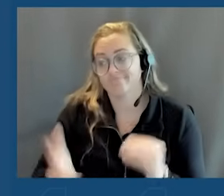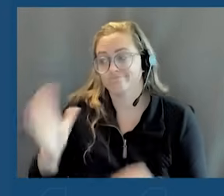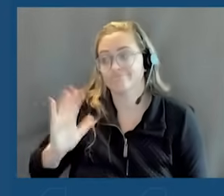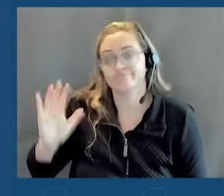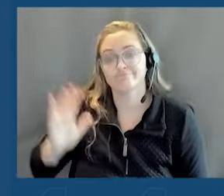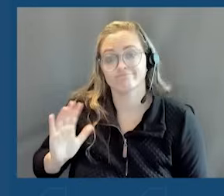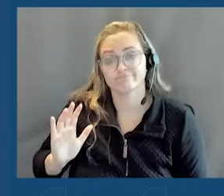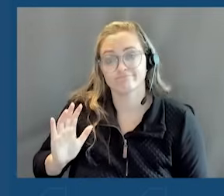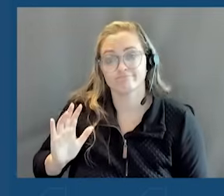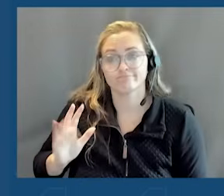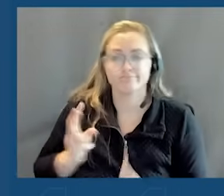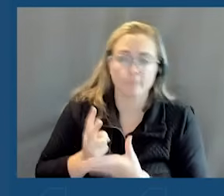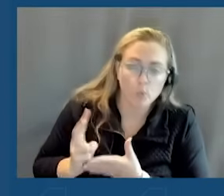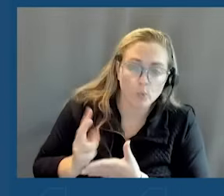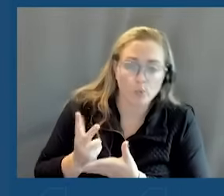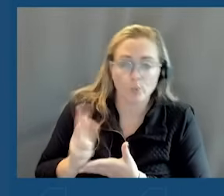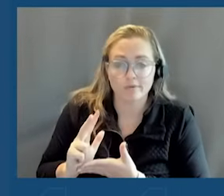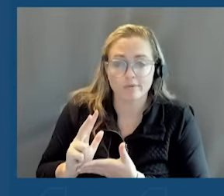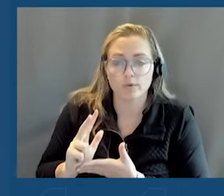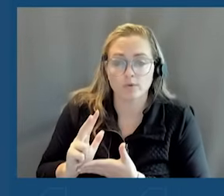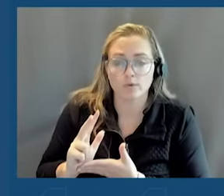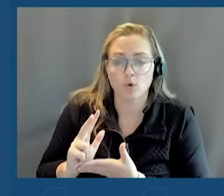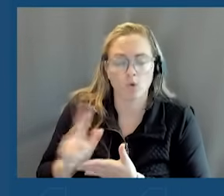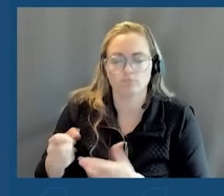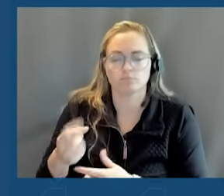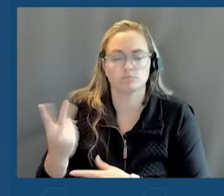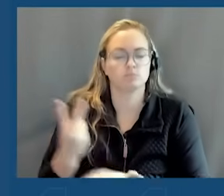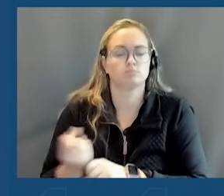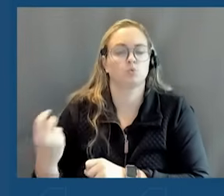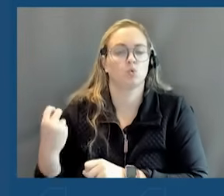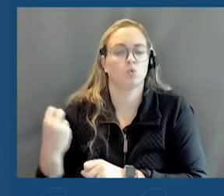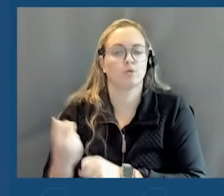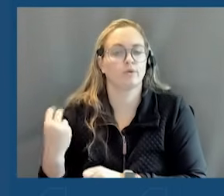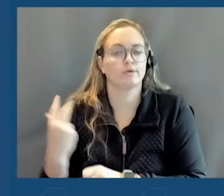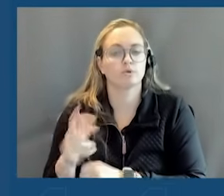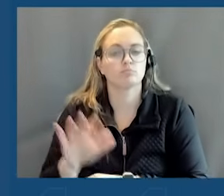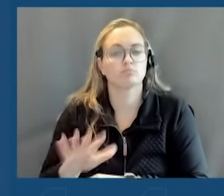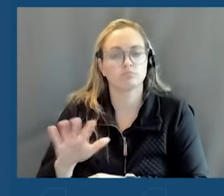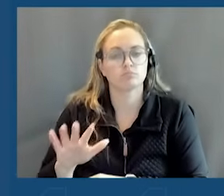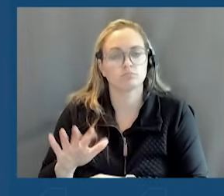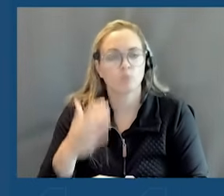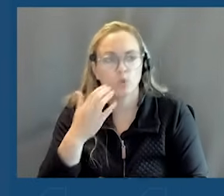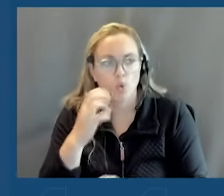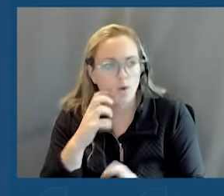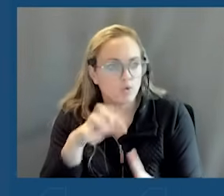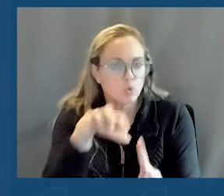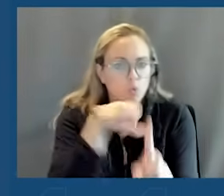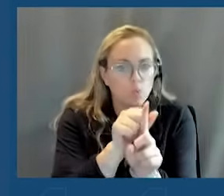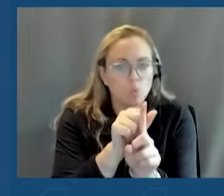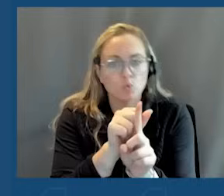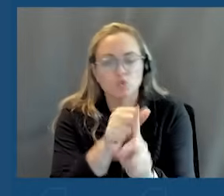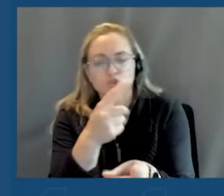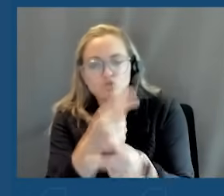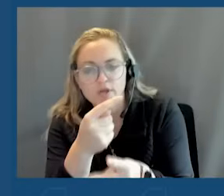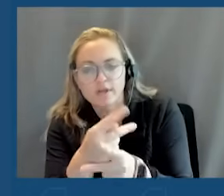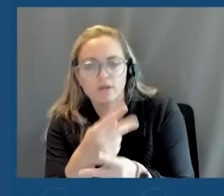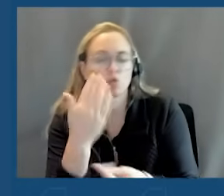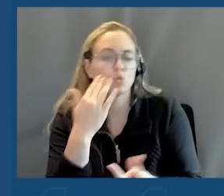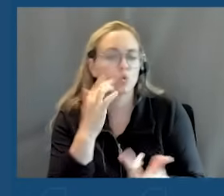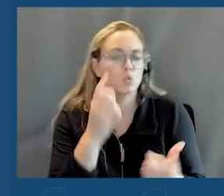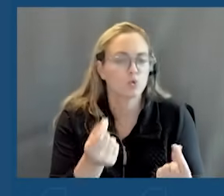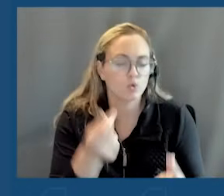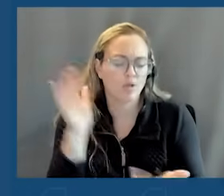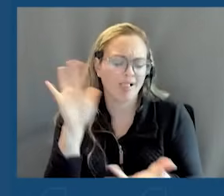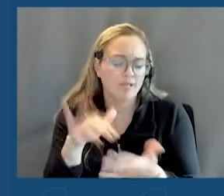2 or 3 weeks ago, or 2 or 3 years ago. And we know how to spot it, we know how to treat it, we know how to lessen the impact, how to fight